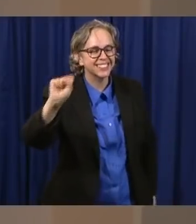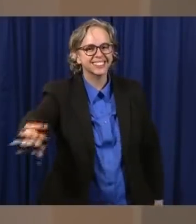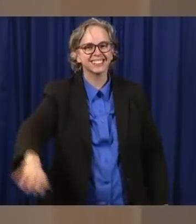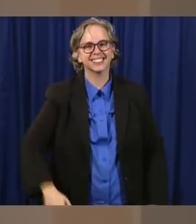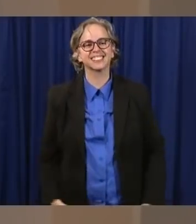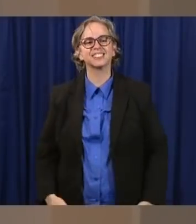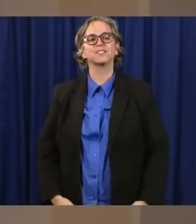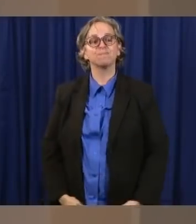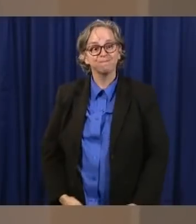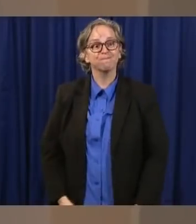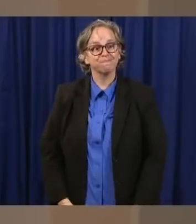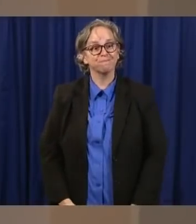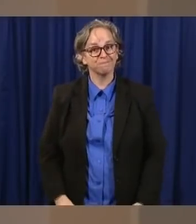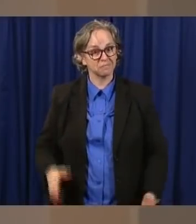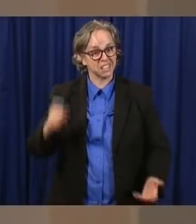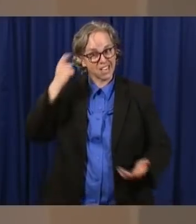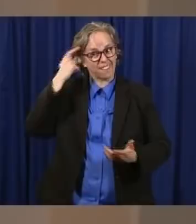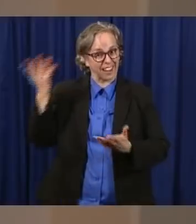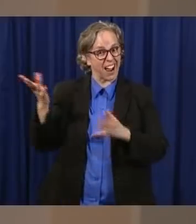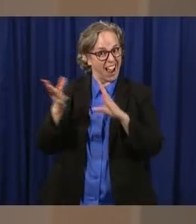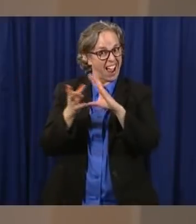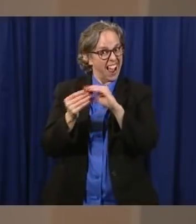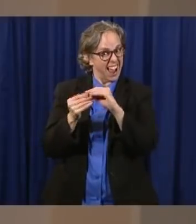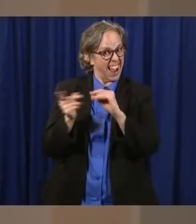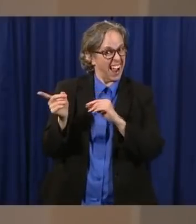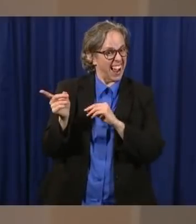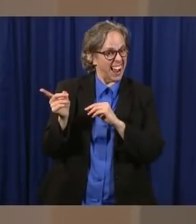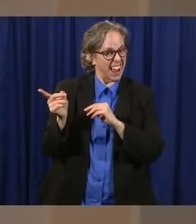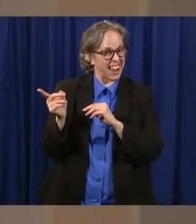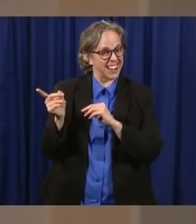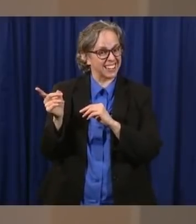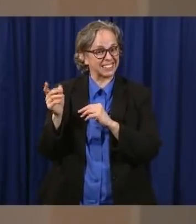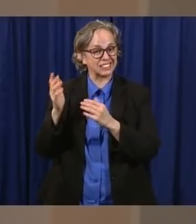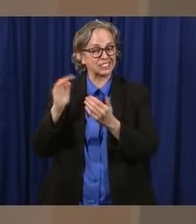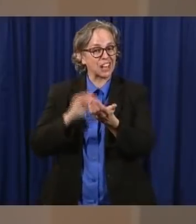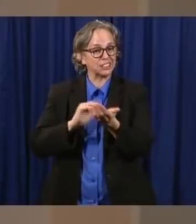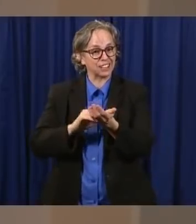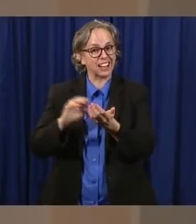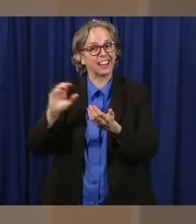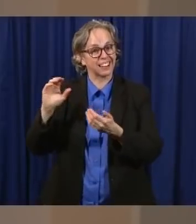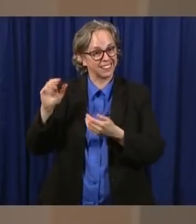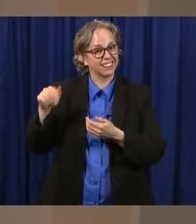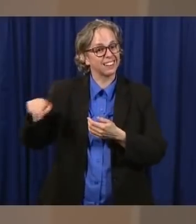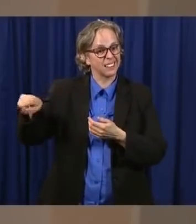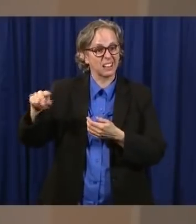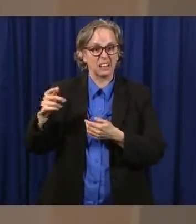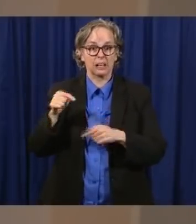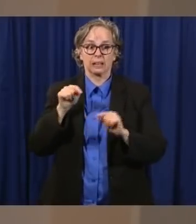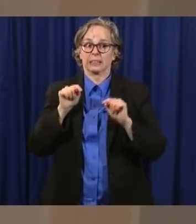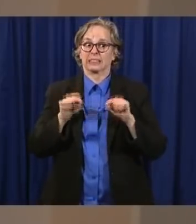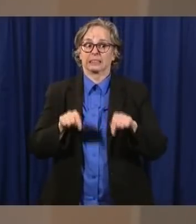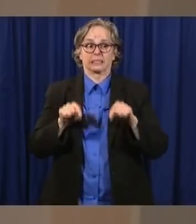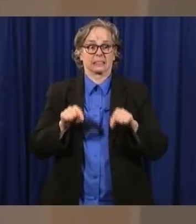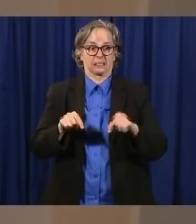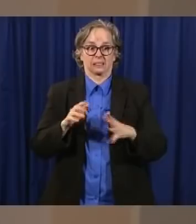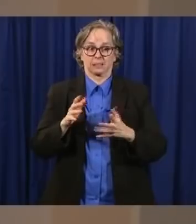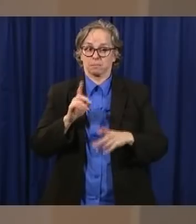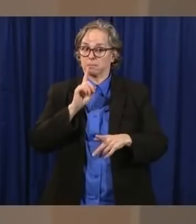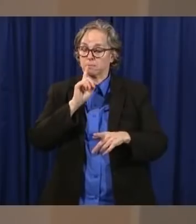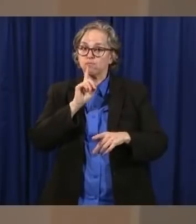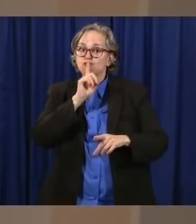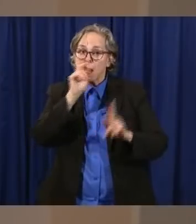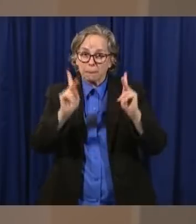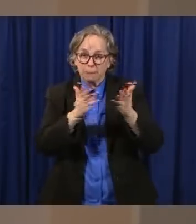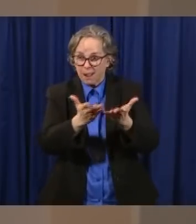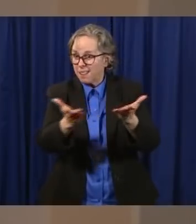governor referenced, you know, and Dr. Ackman, we talk about, we're talking about real people's lives here when we talk